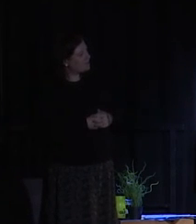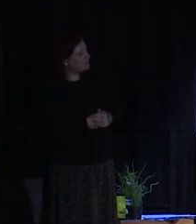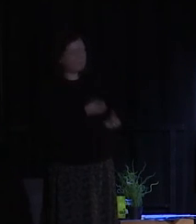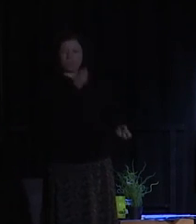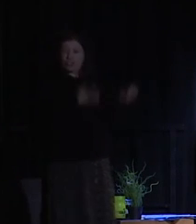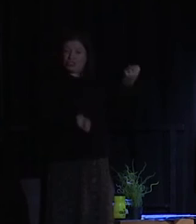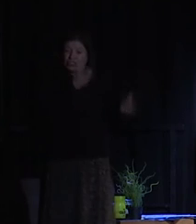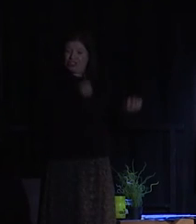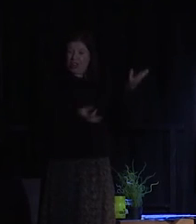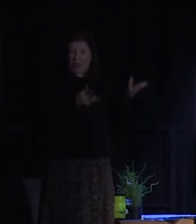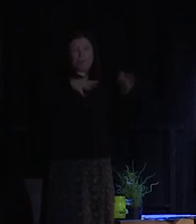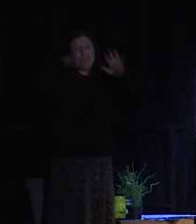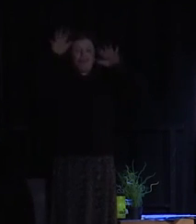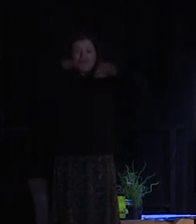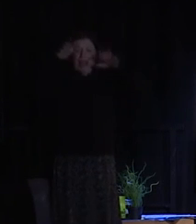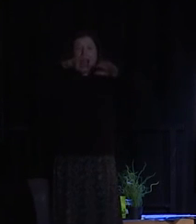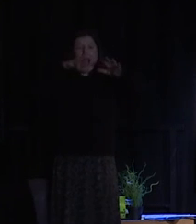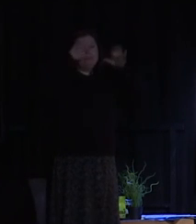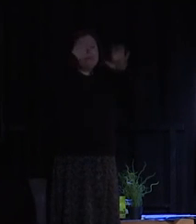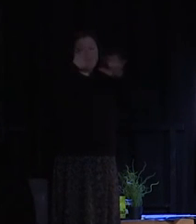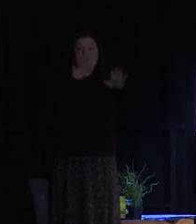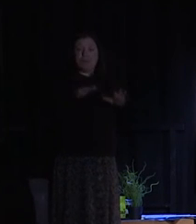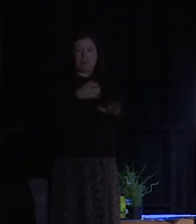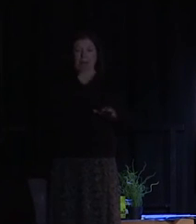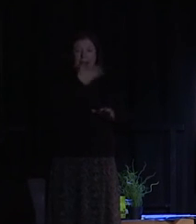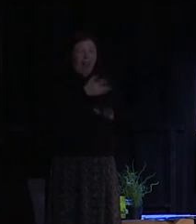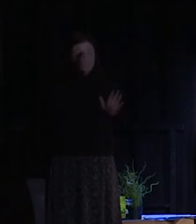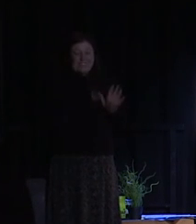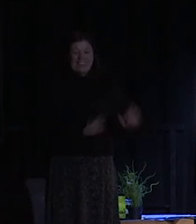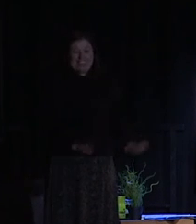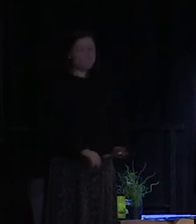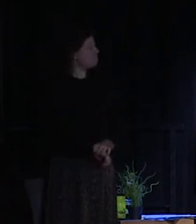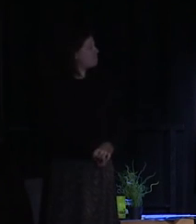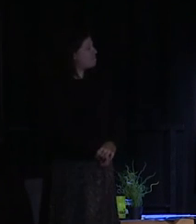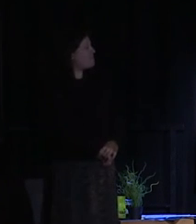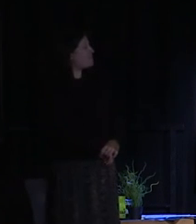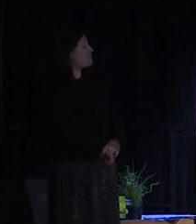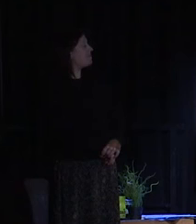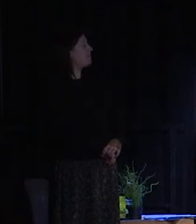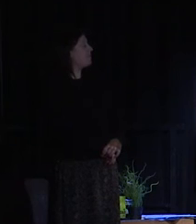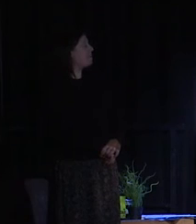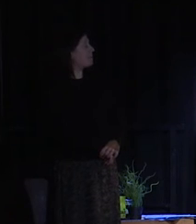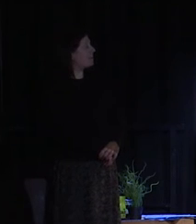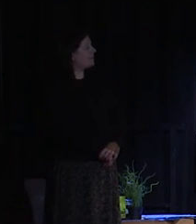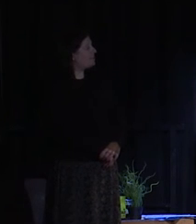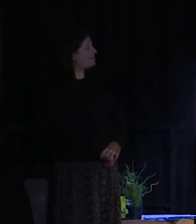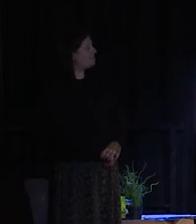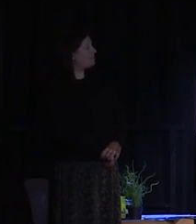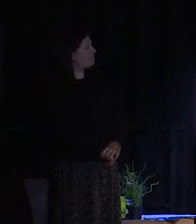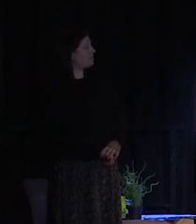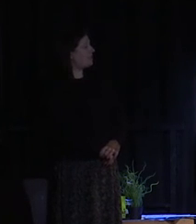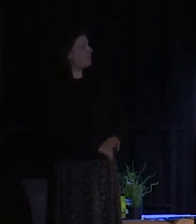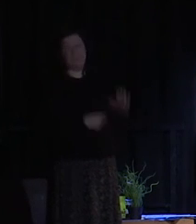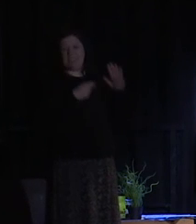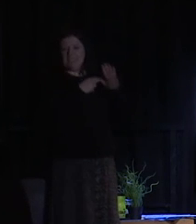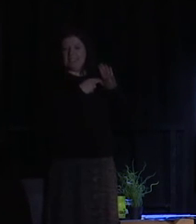that environment, and it was raining, and it was drizzly, and gosh, it was just a lovely, lovely experience. I think we're almost there. Okay, I really love what Nikki's done